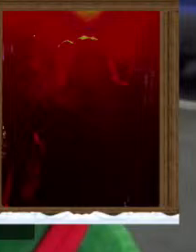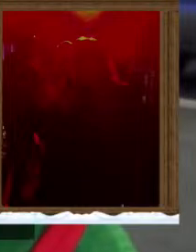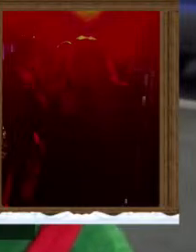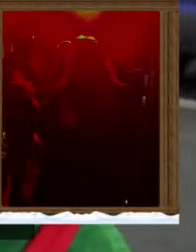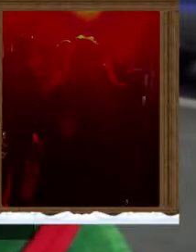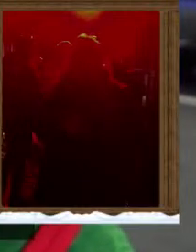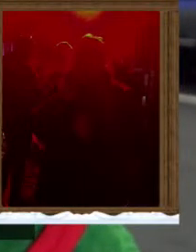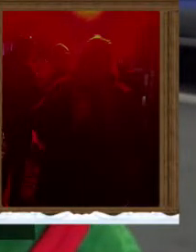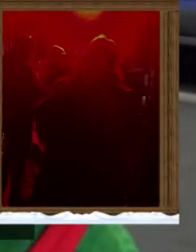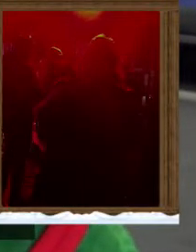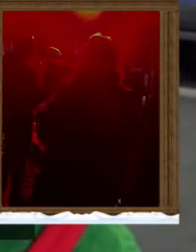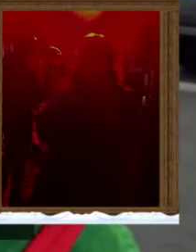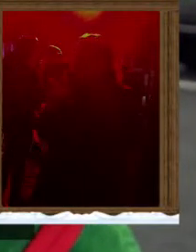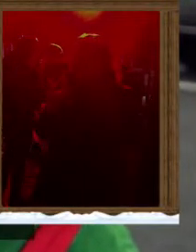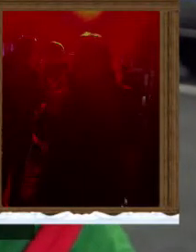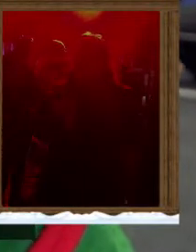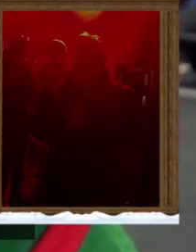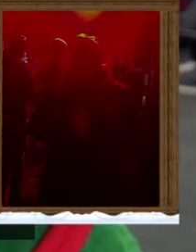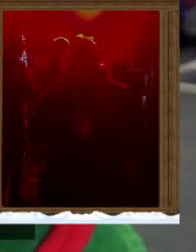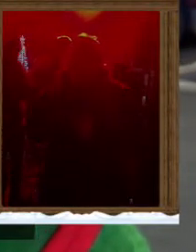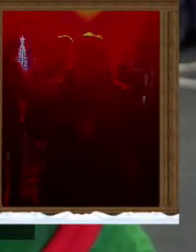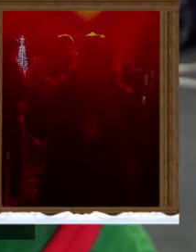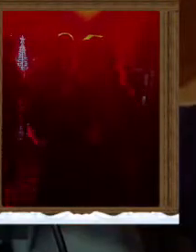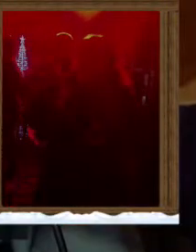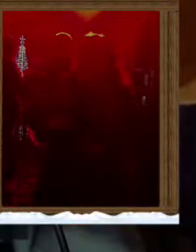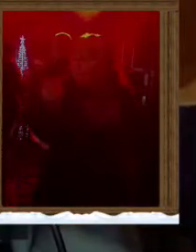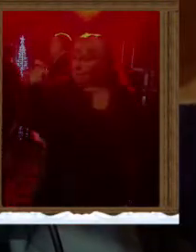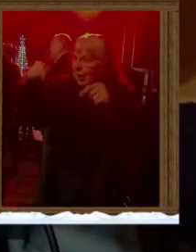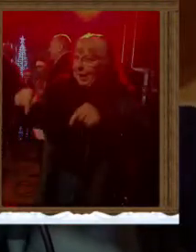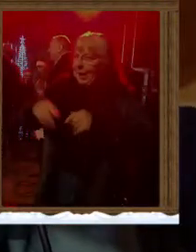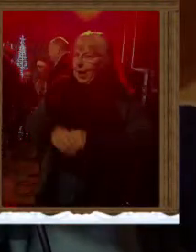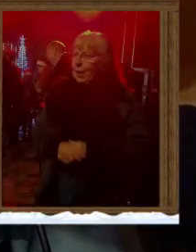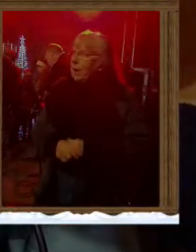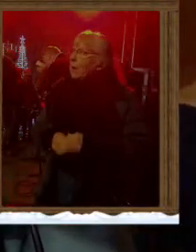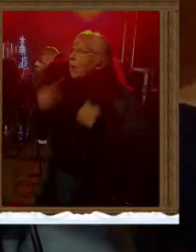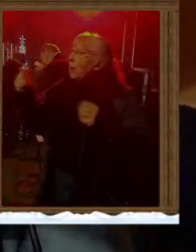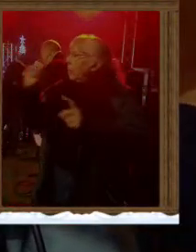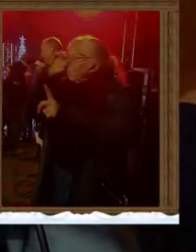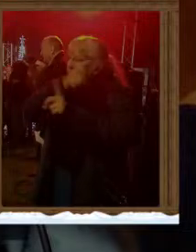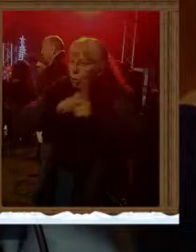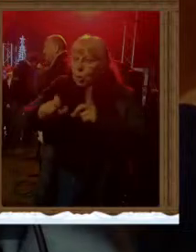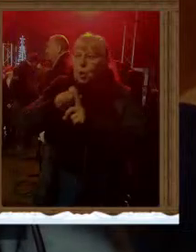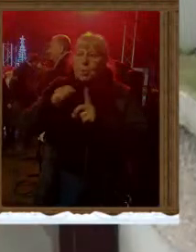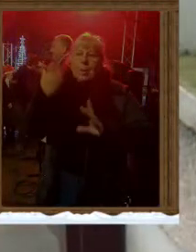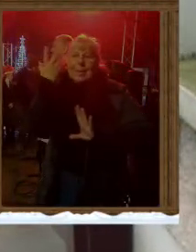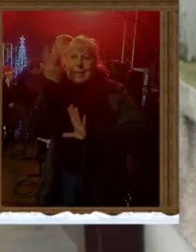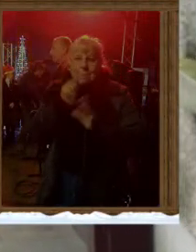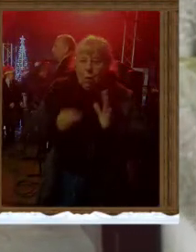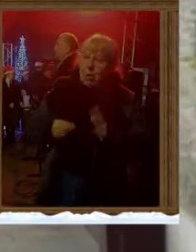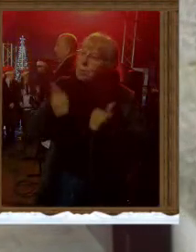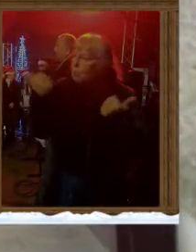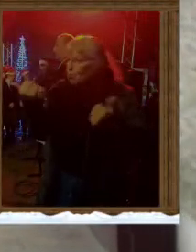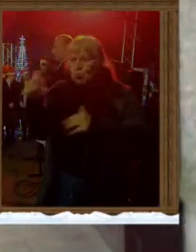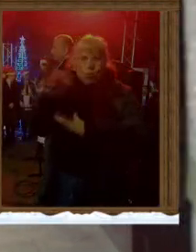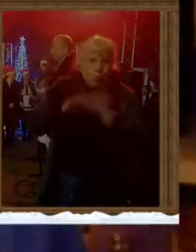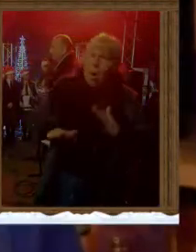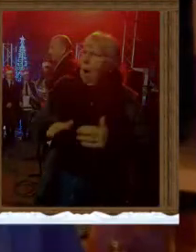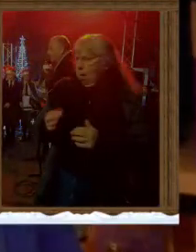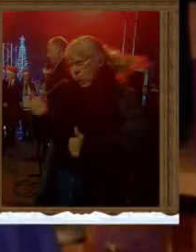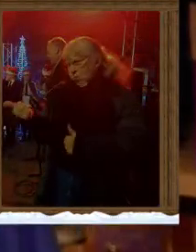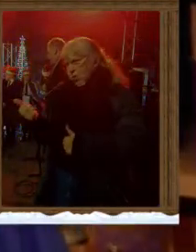find out all the things this wee place has to offer. Good community spirit, good people to be around. Ballyclare's a great wee